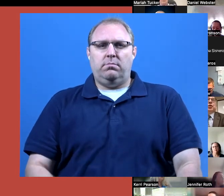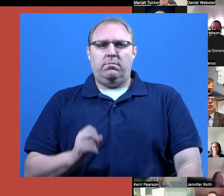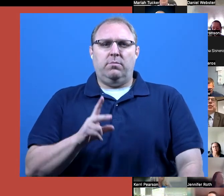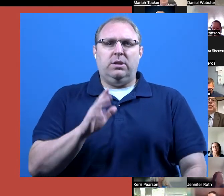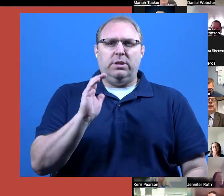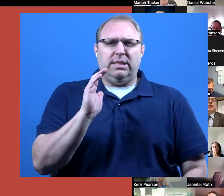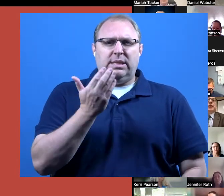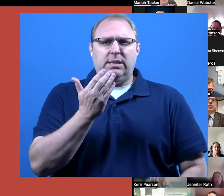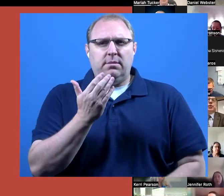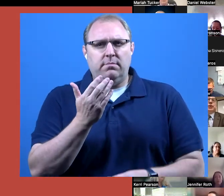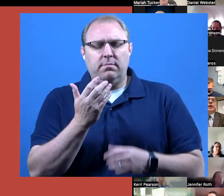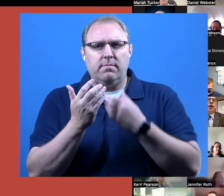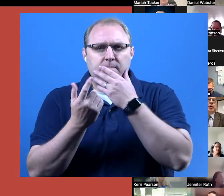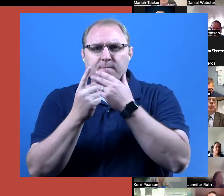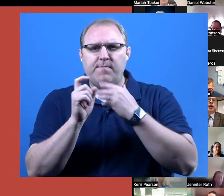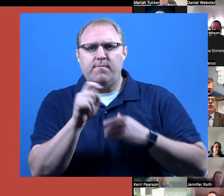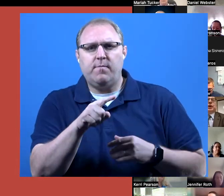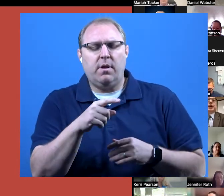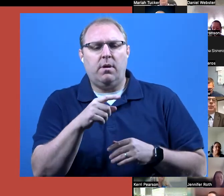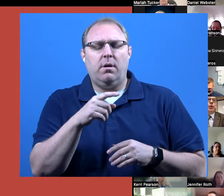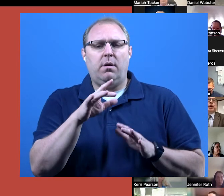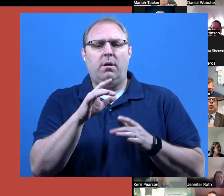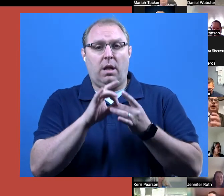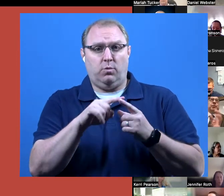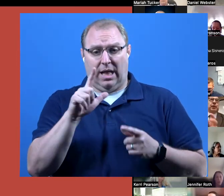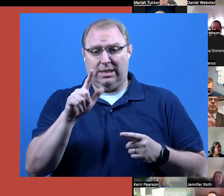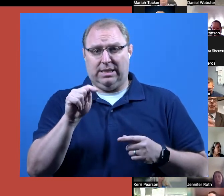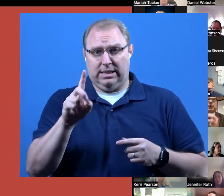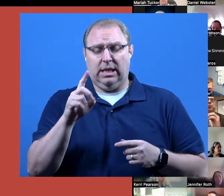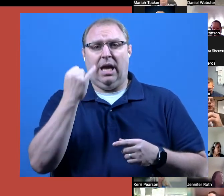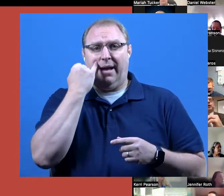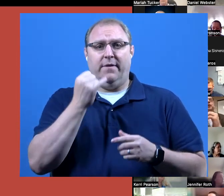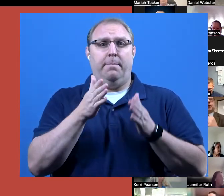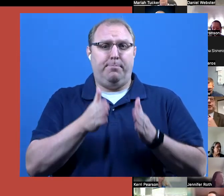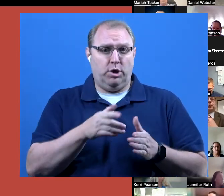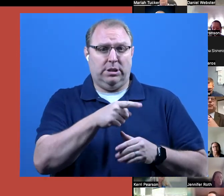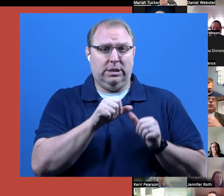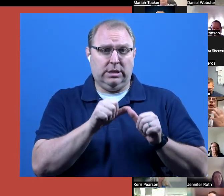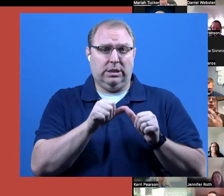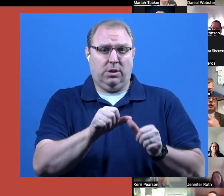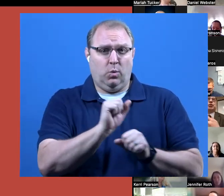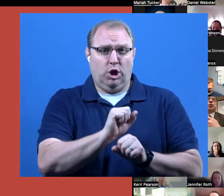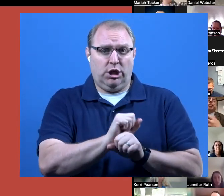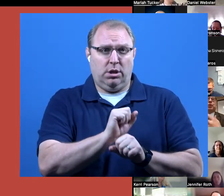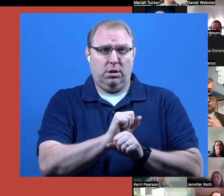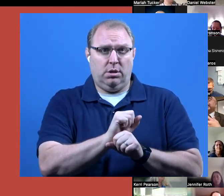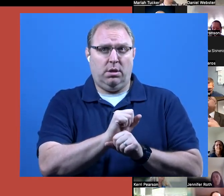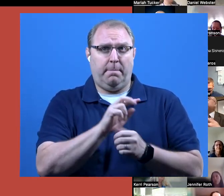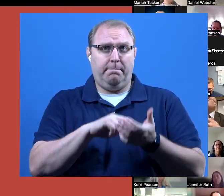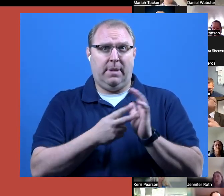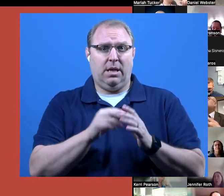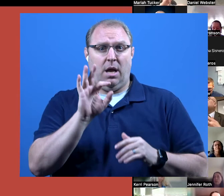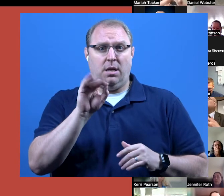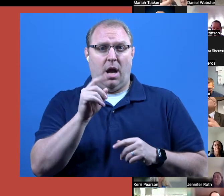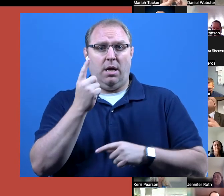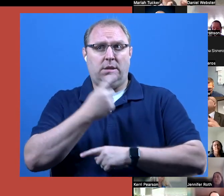that's dependent. that's the really key element. We're not wanting to be flippant here. We're not No. trying to avoid the question, but the reality